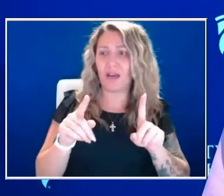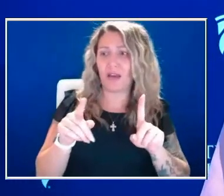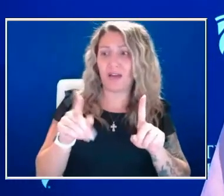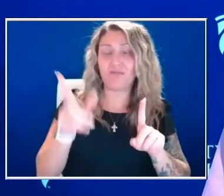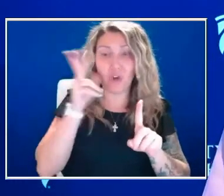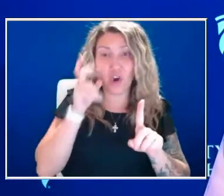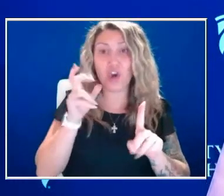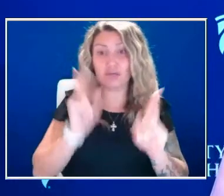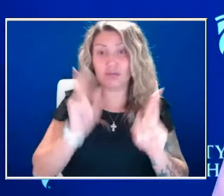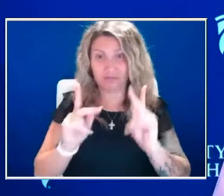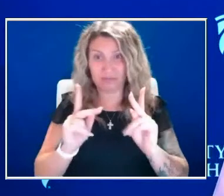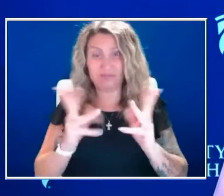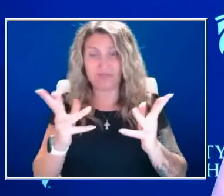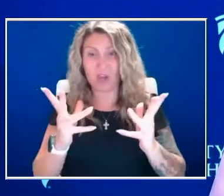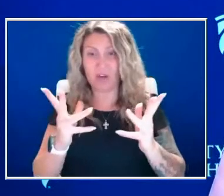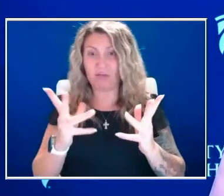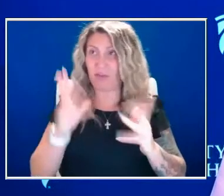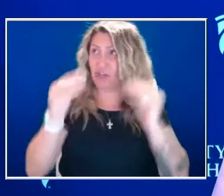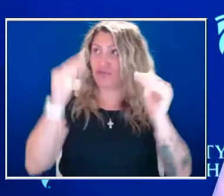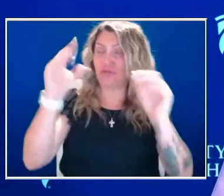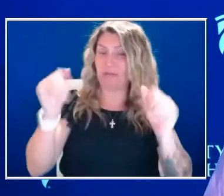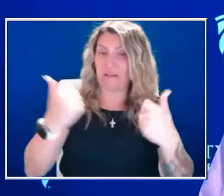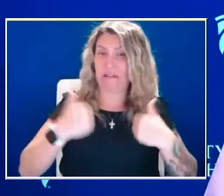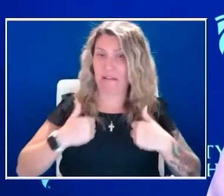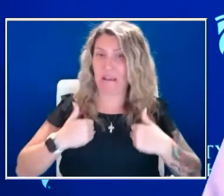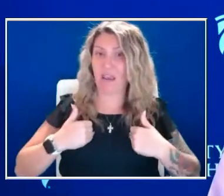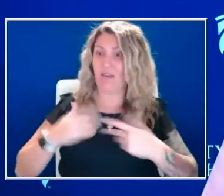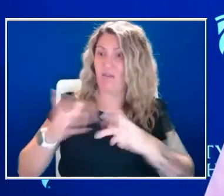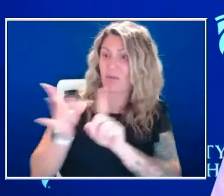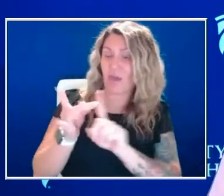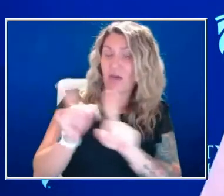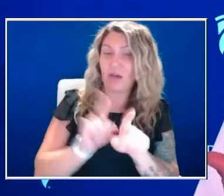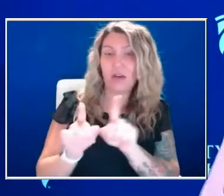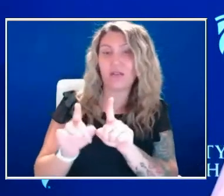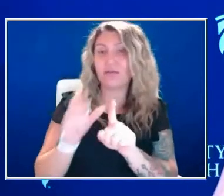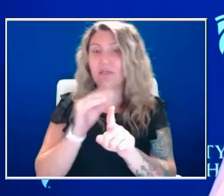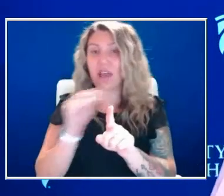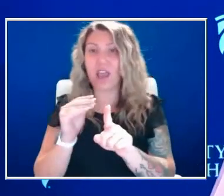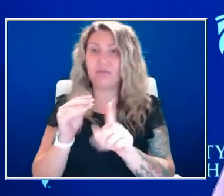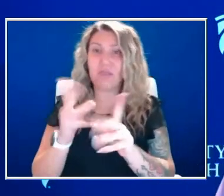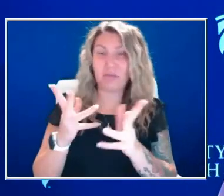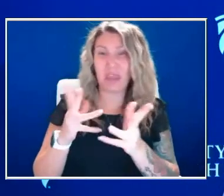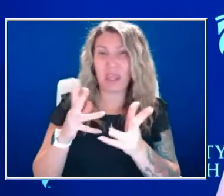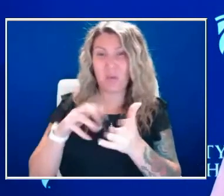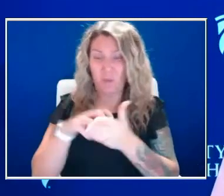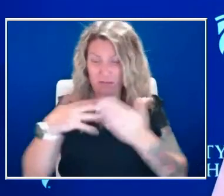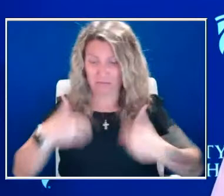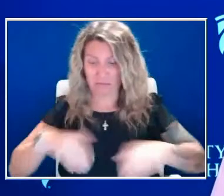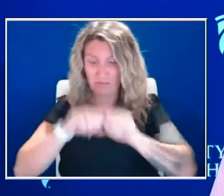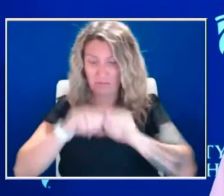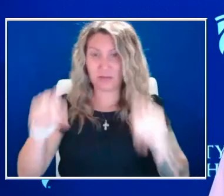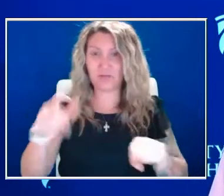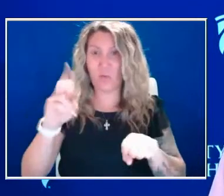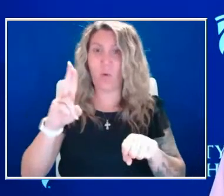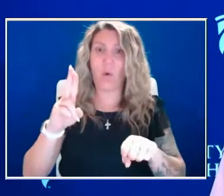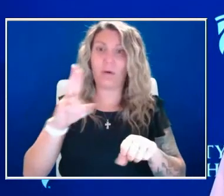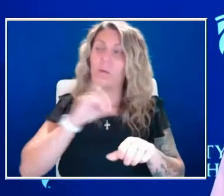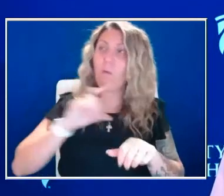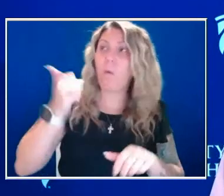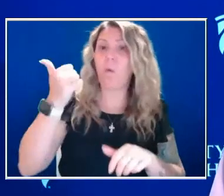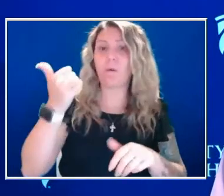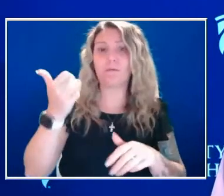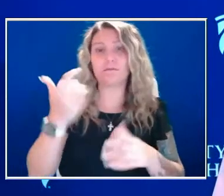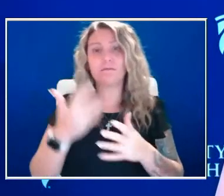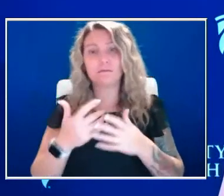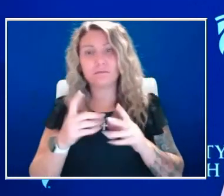get it too, and especially if you have those immune compromising conditions or older age, you are at risk. But I think there is some light at the